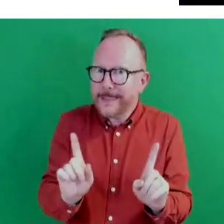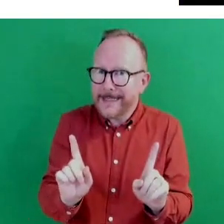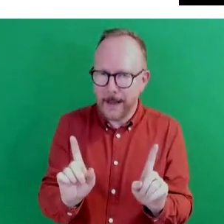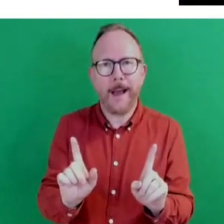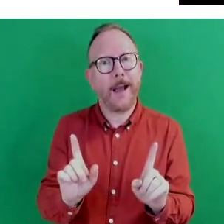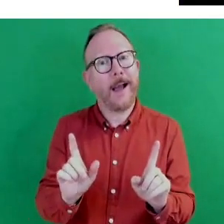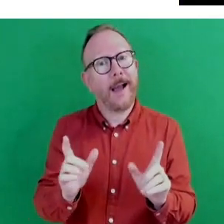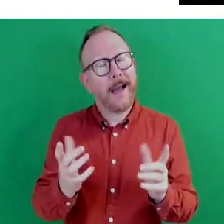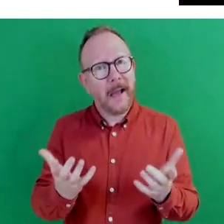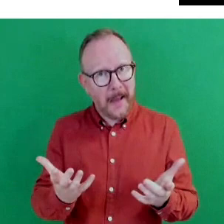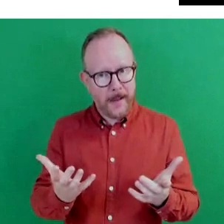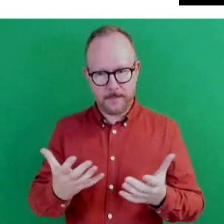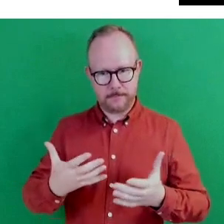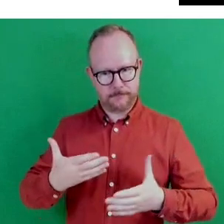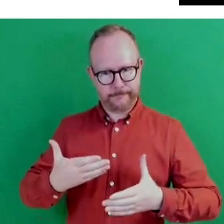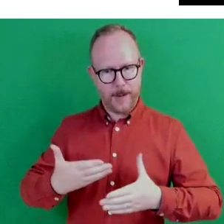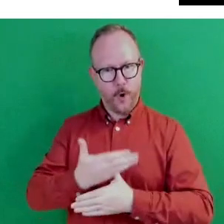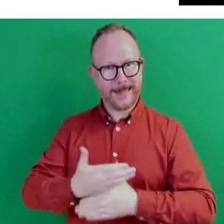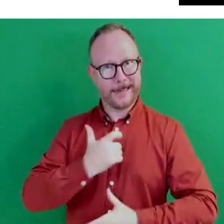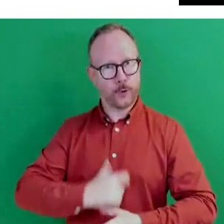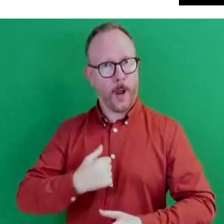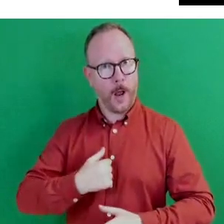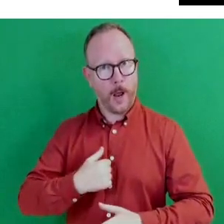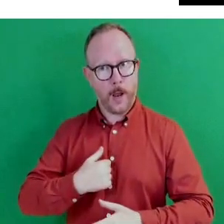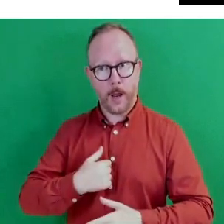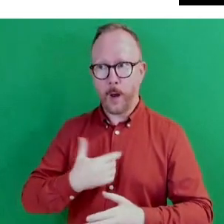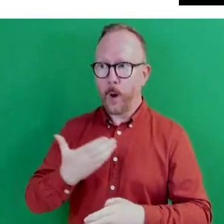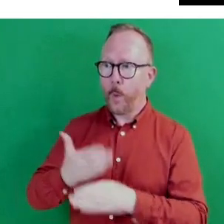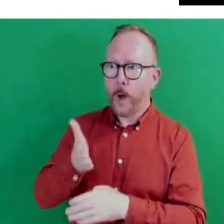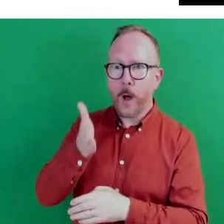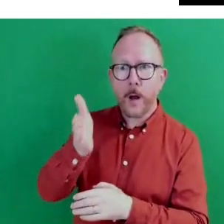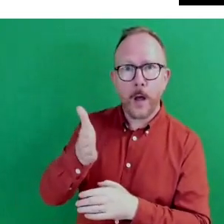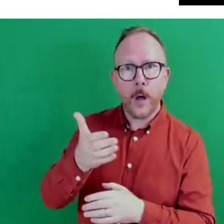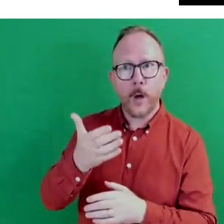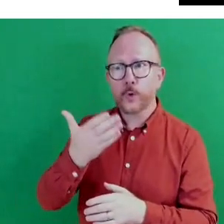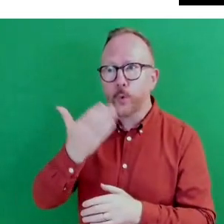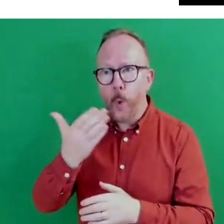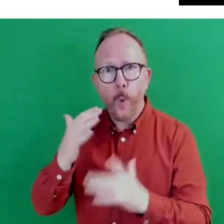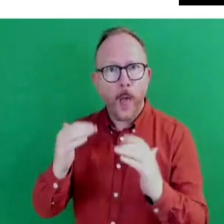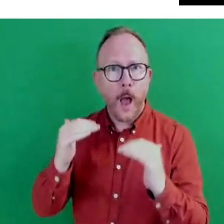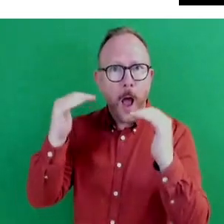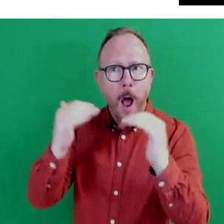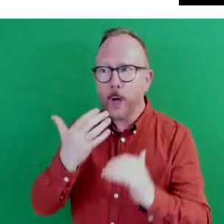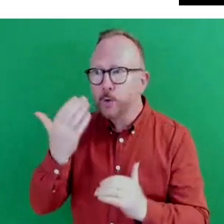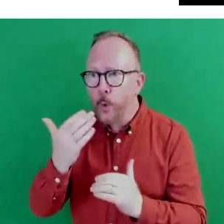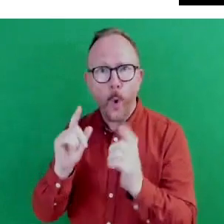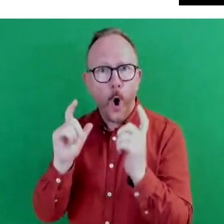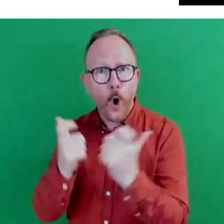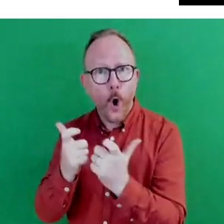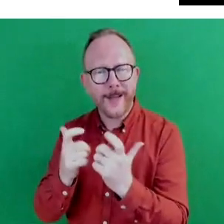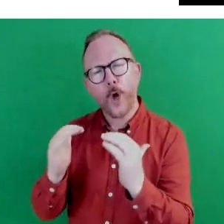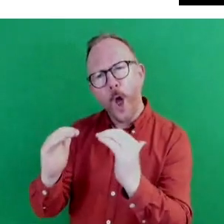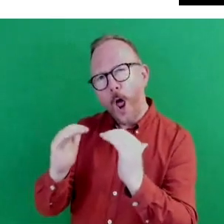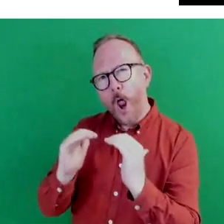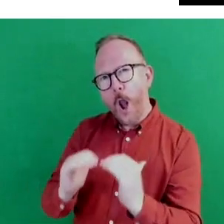a practitioner who works in high schools, primary schools, colleges, and we can deliver low intensity cognitive